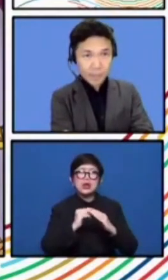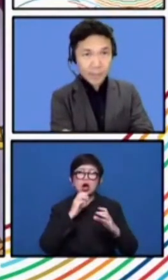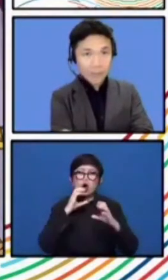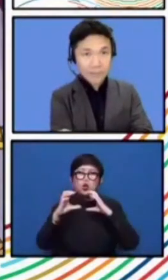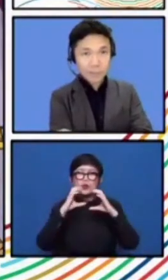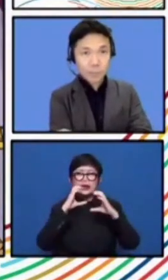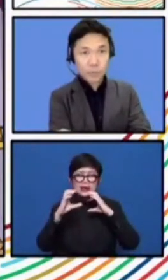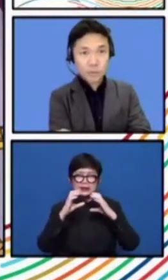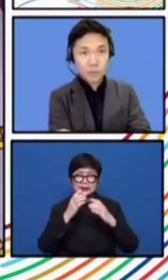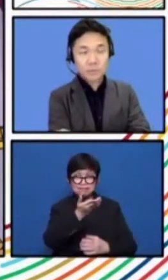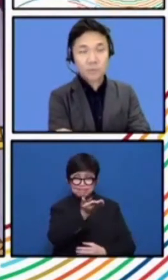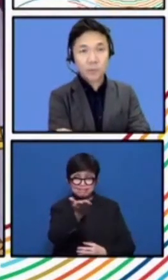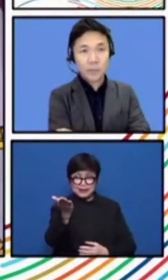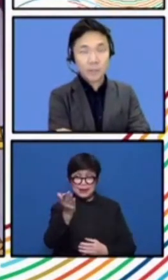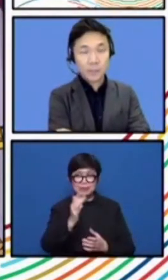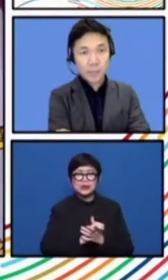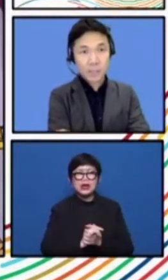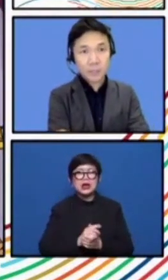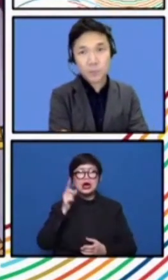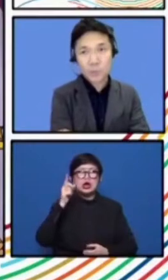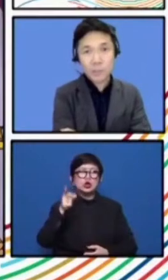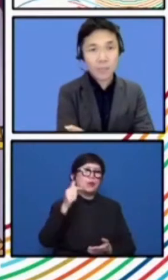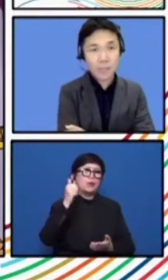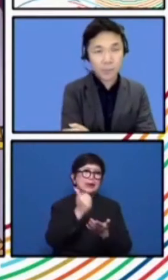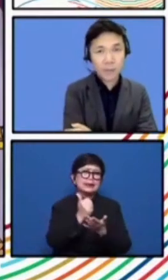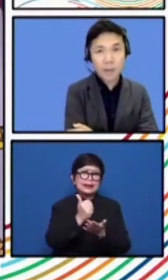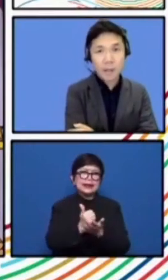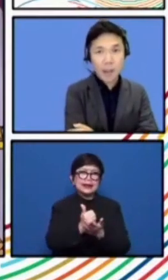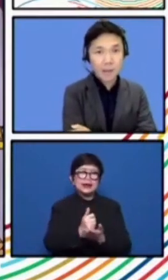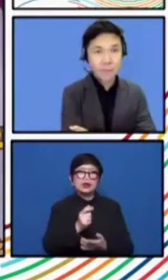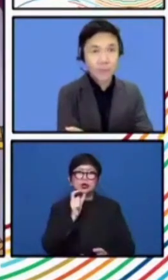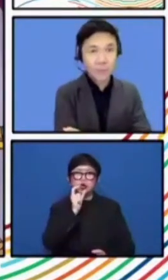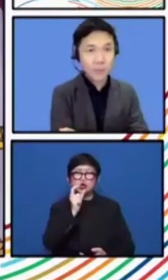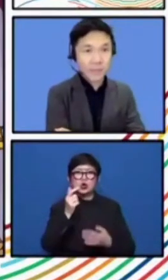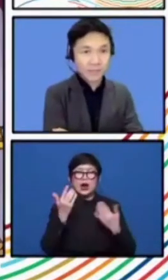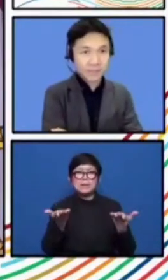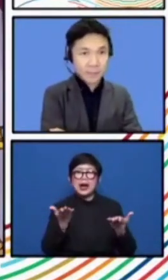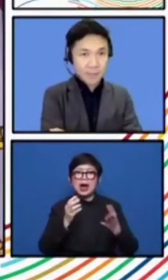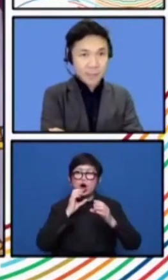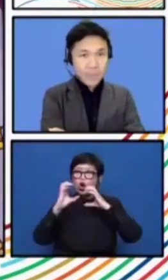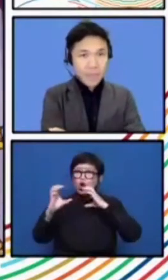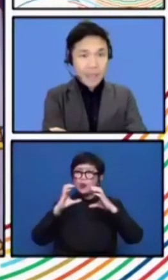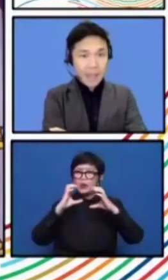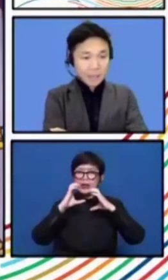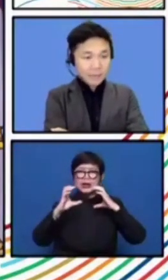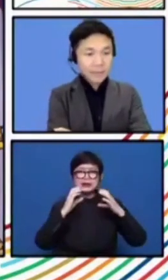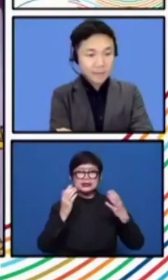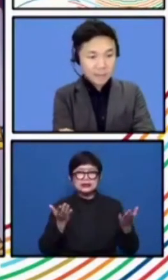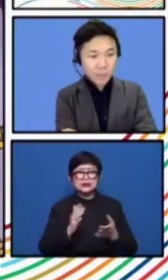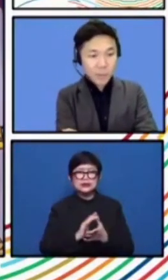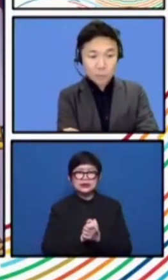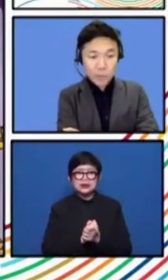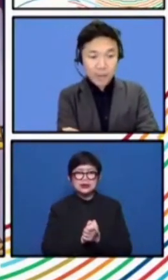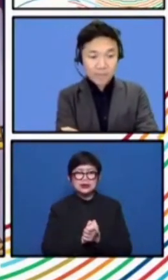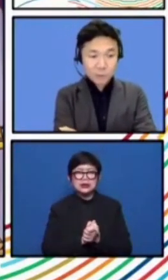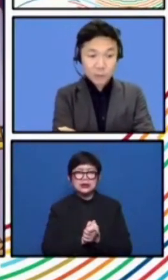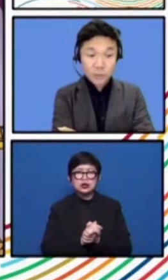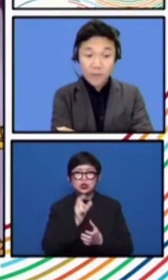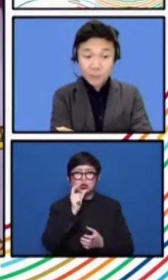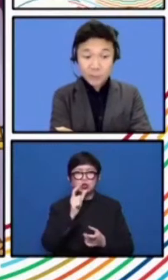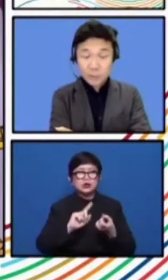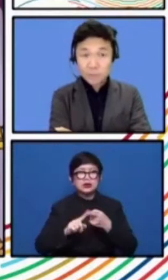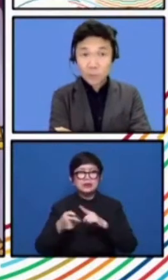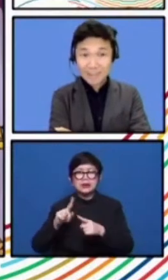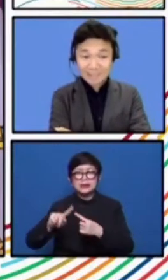and that's important for the communication between the hearing and between the Daft and thirdly we also have a digital